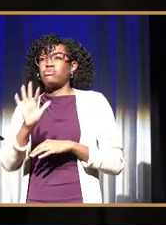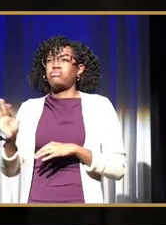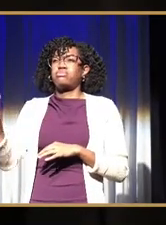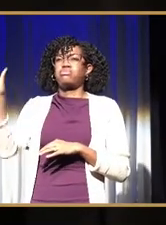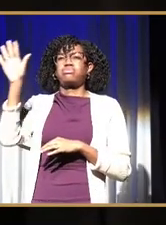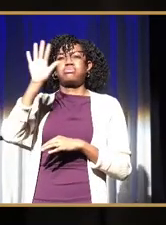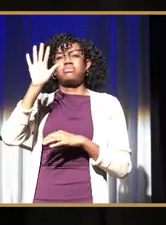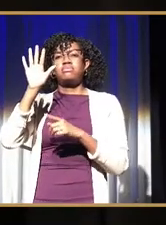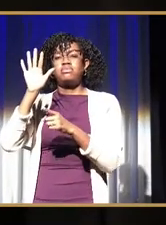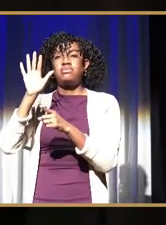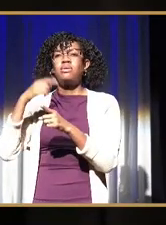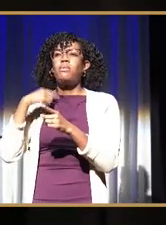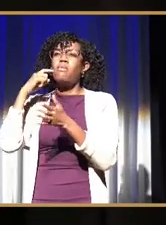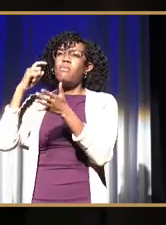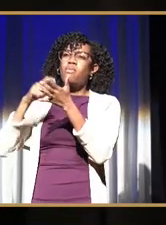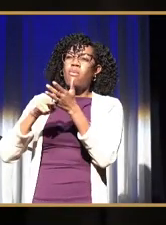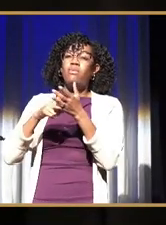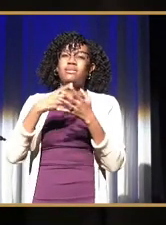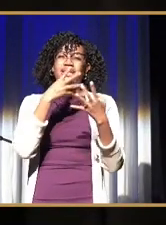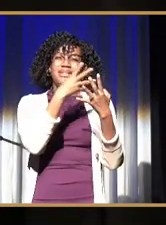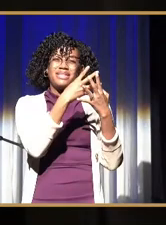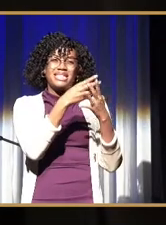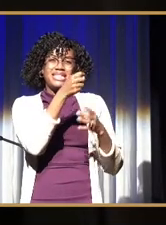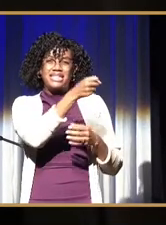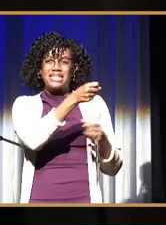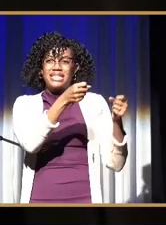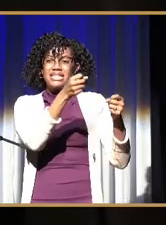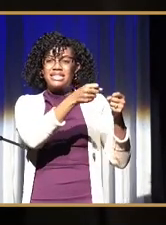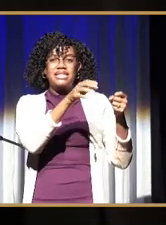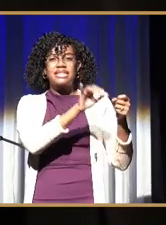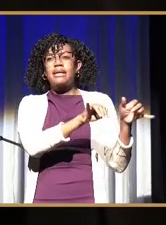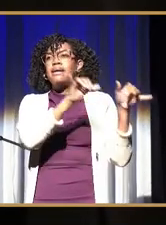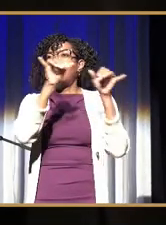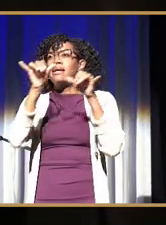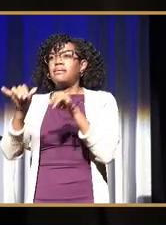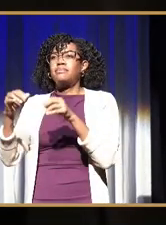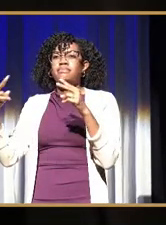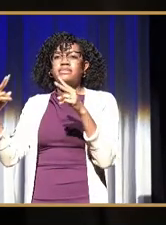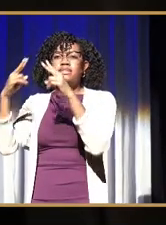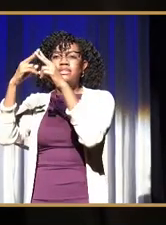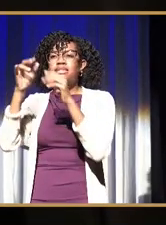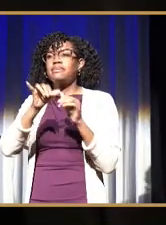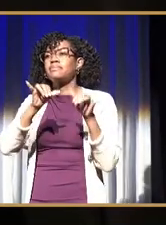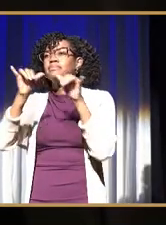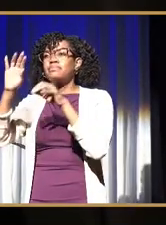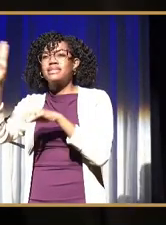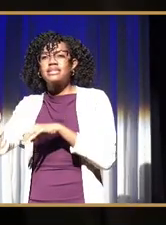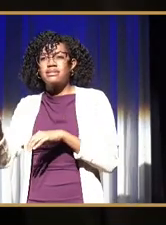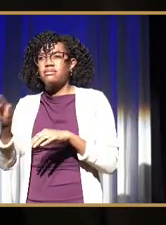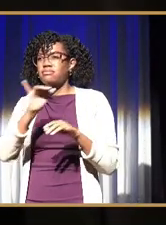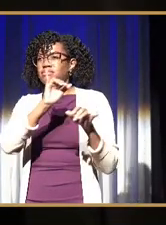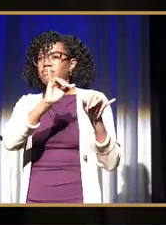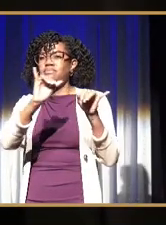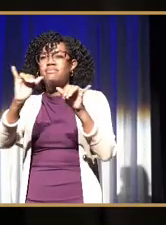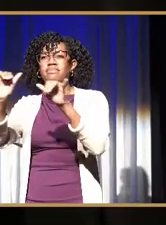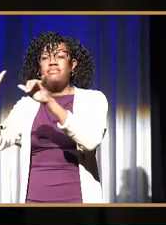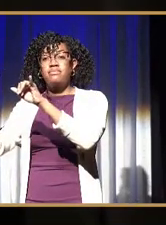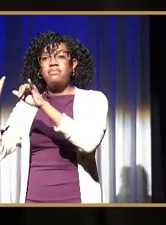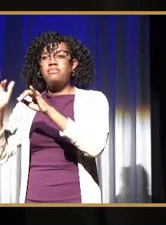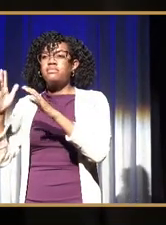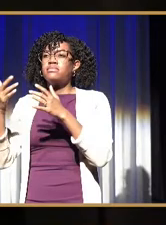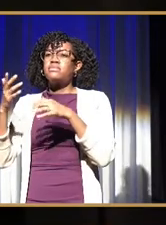Minnesota relates to state violence in Paris and Brazil and links to crimes against humanity all over the globe.